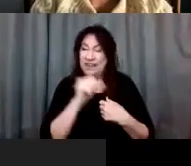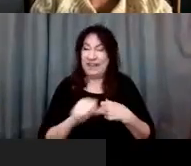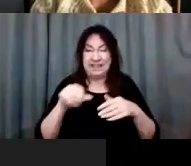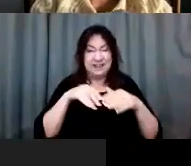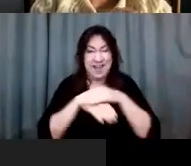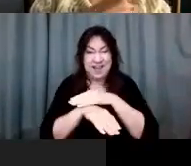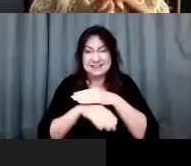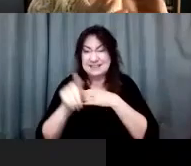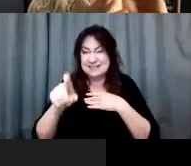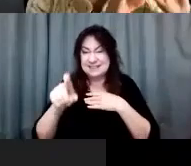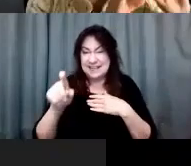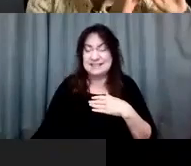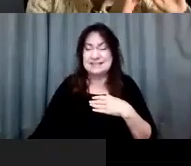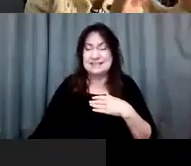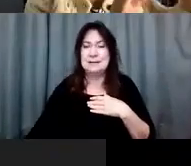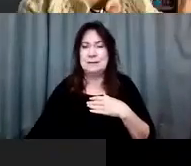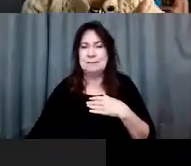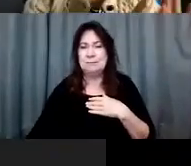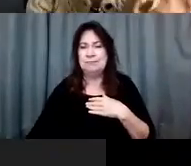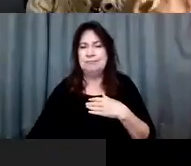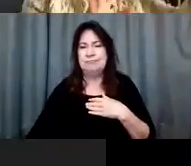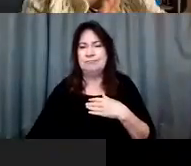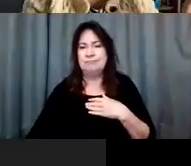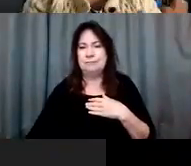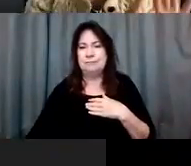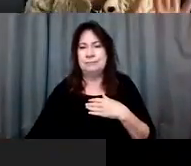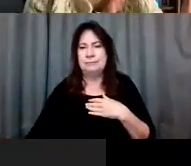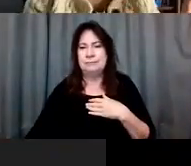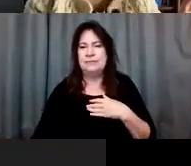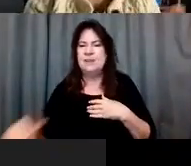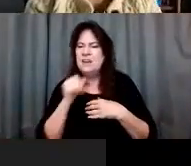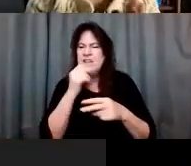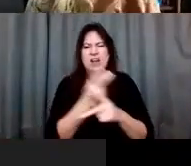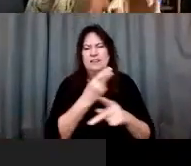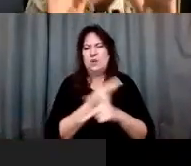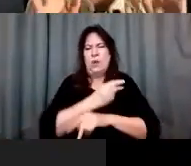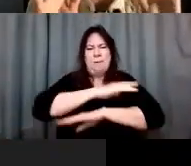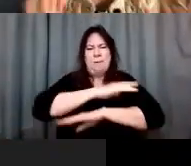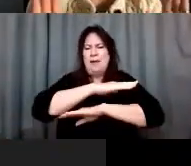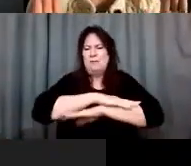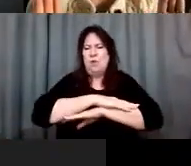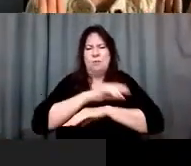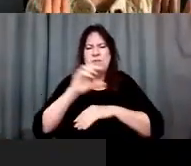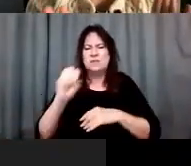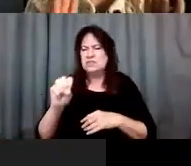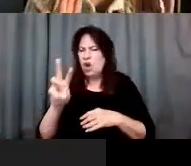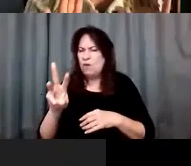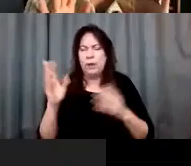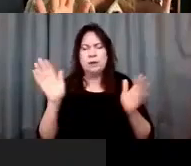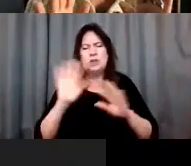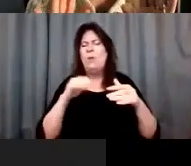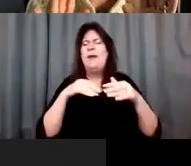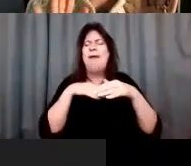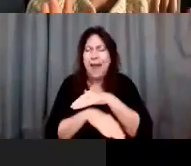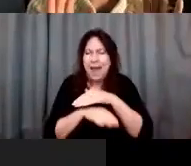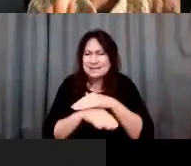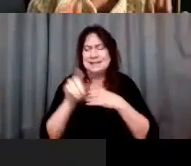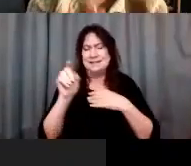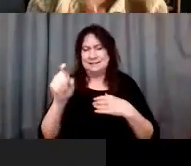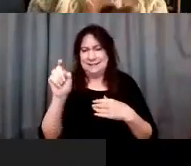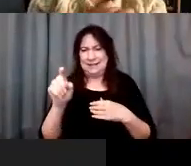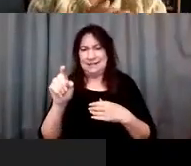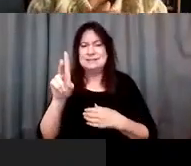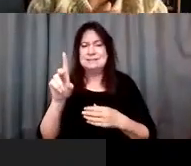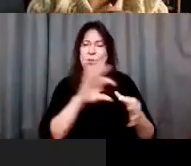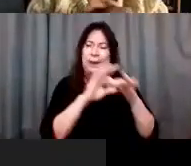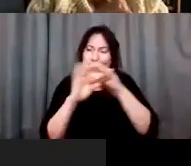needs that are, you know, not sort of the figuring out the system and platform, if they're access needs related to a